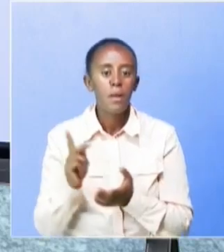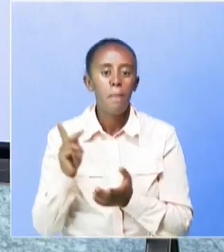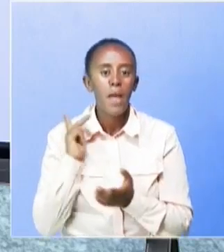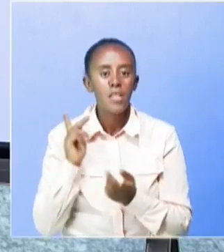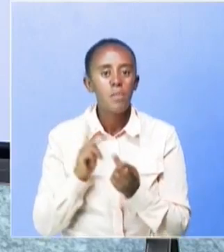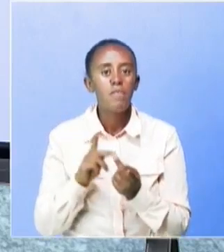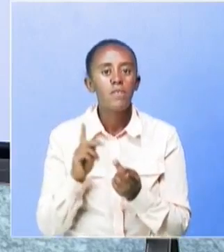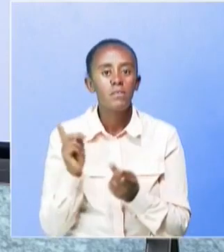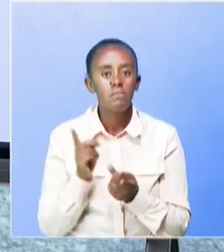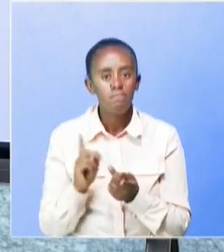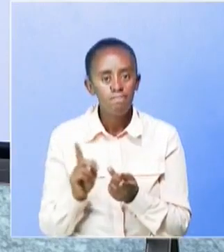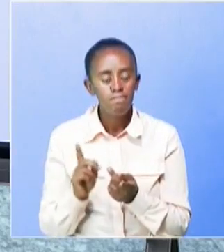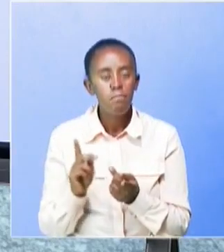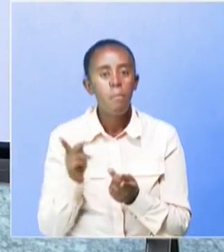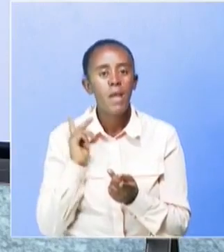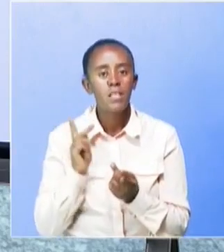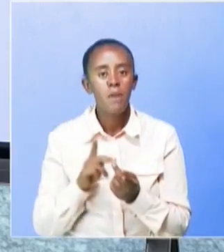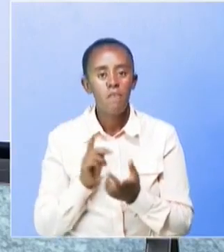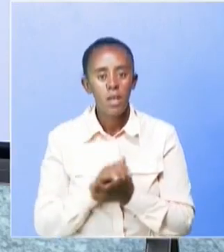perfect that we're going to do today?